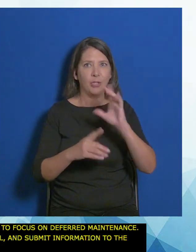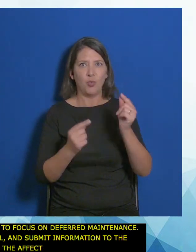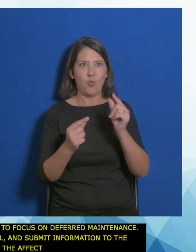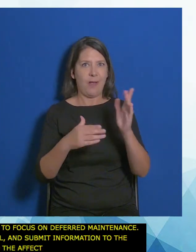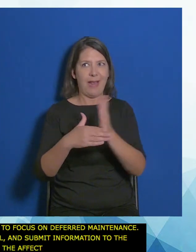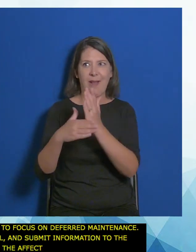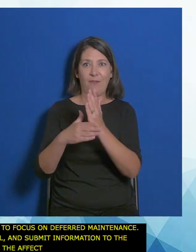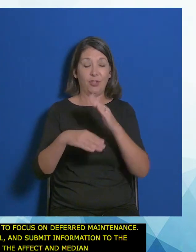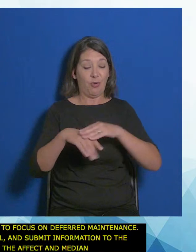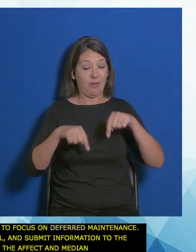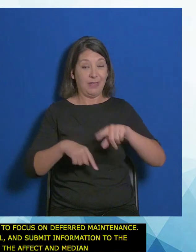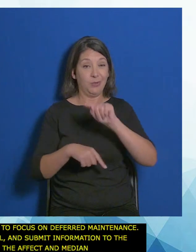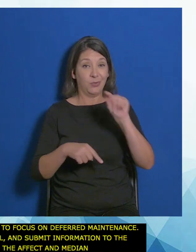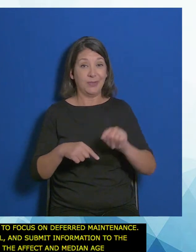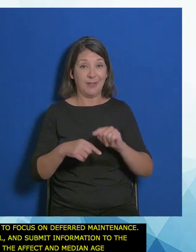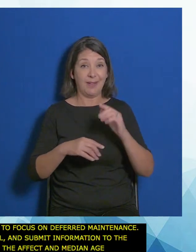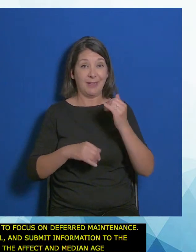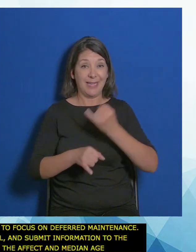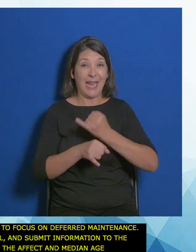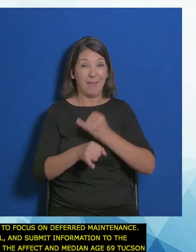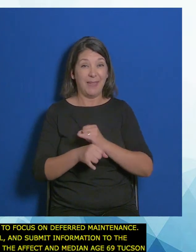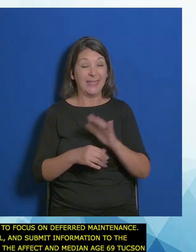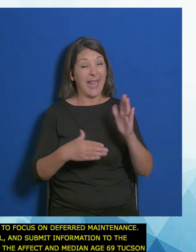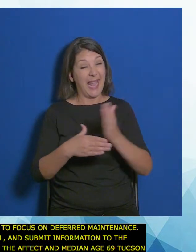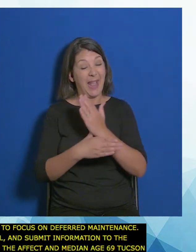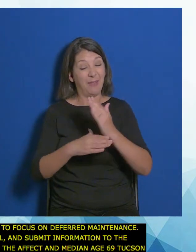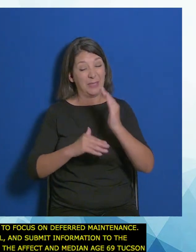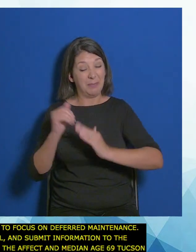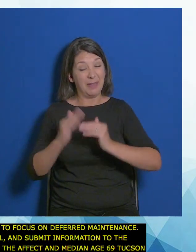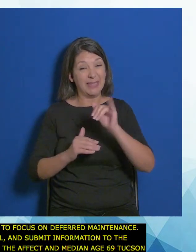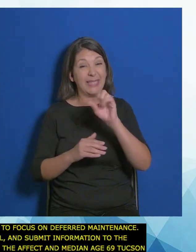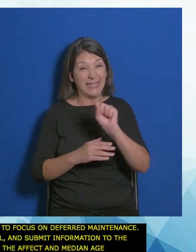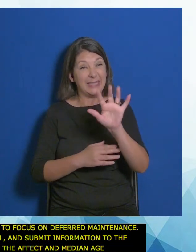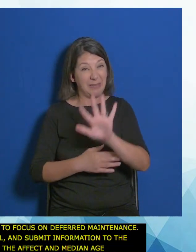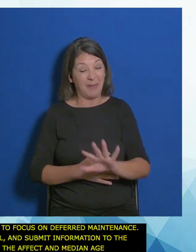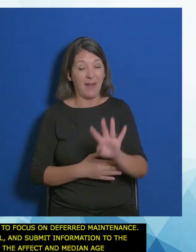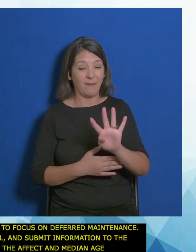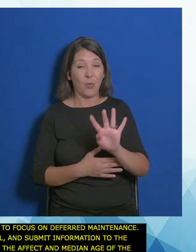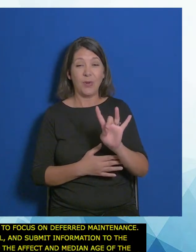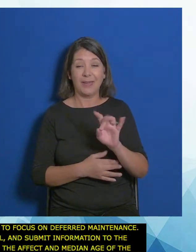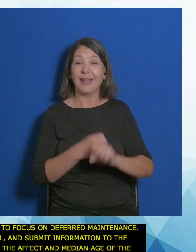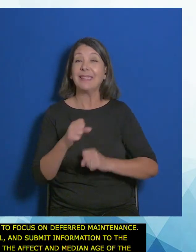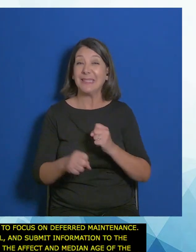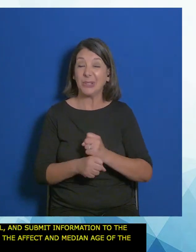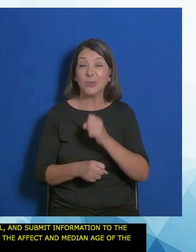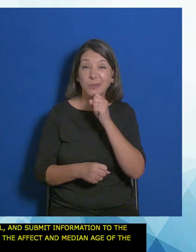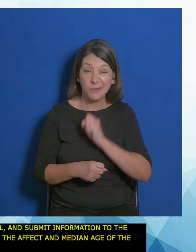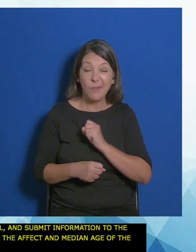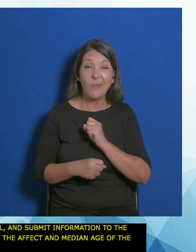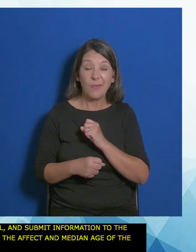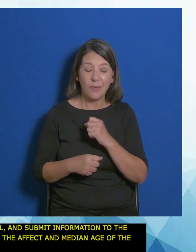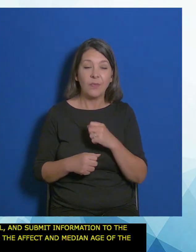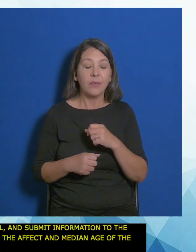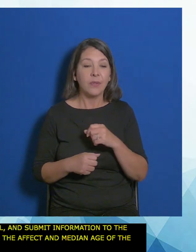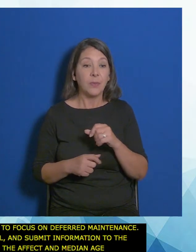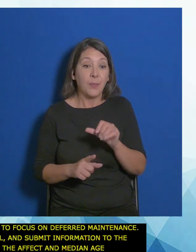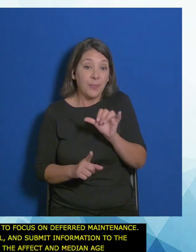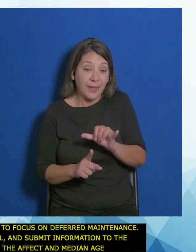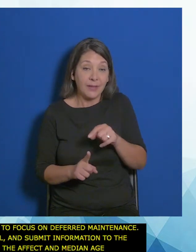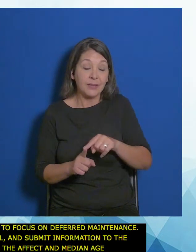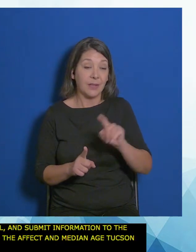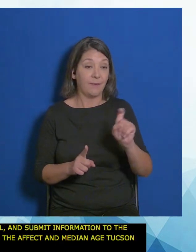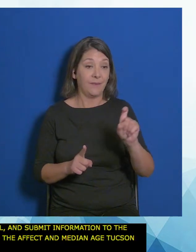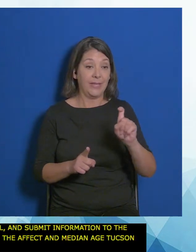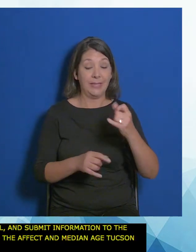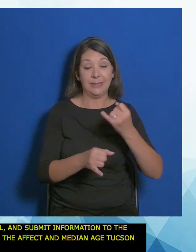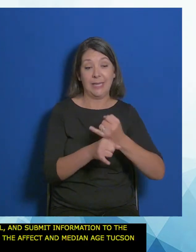Tucson campus, the average is about 48 years, I believe. Just looking at that, the Phoenix campus,